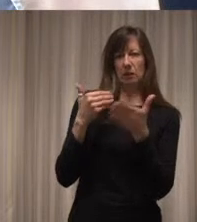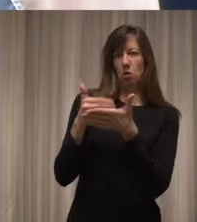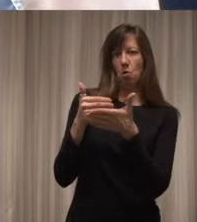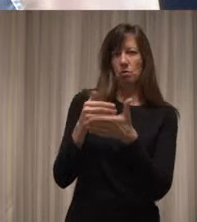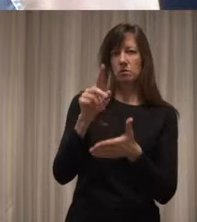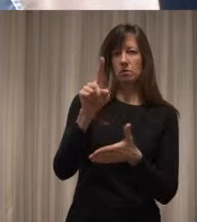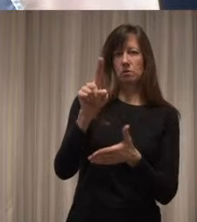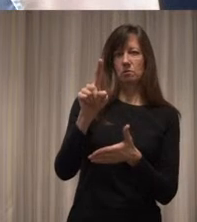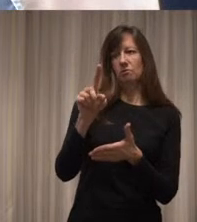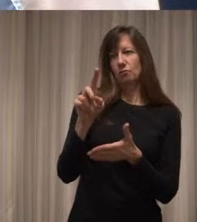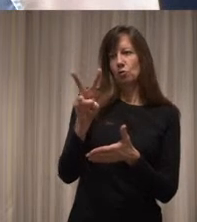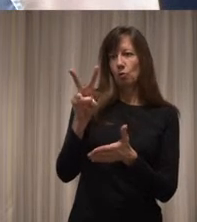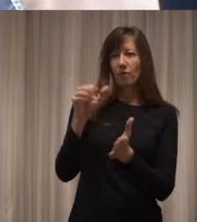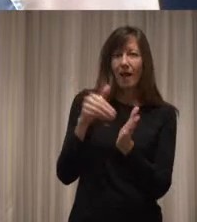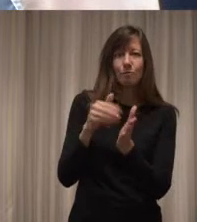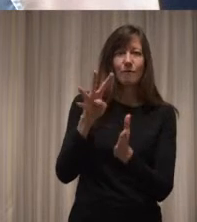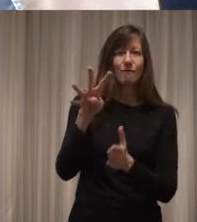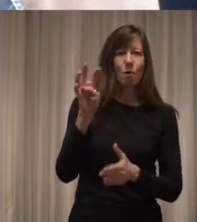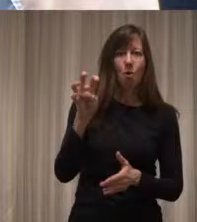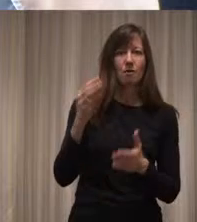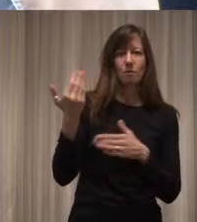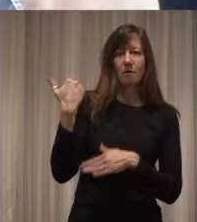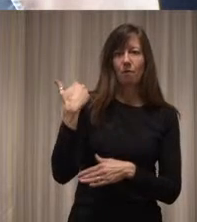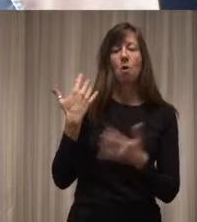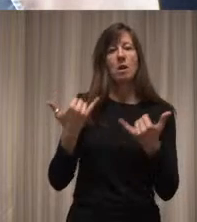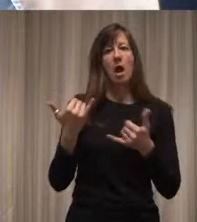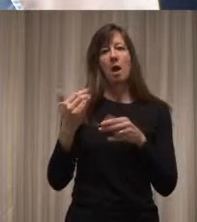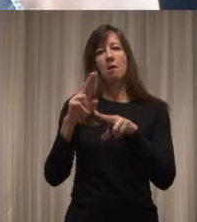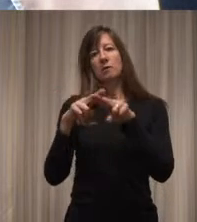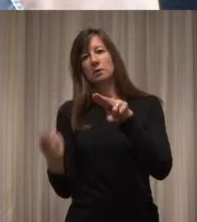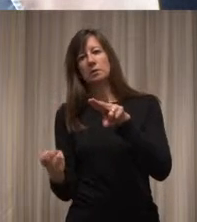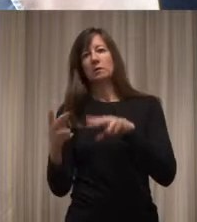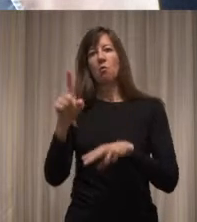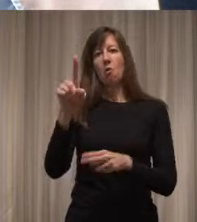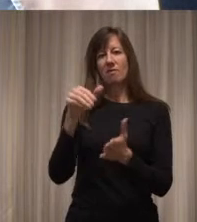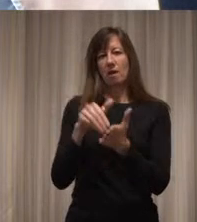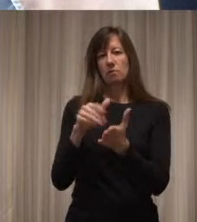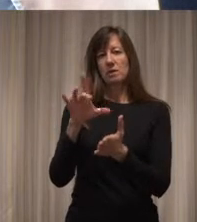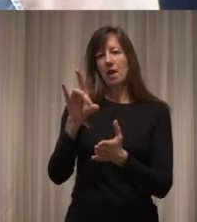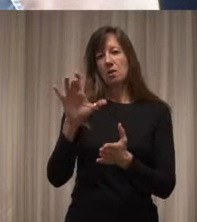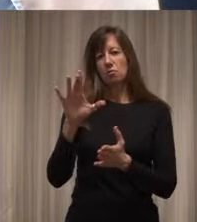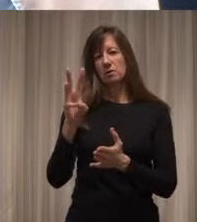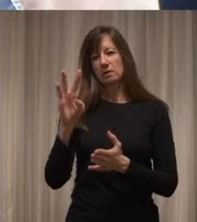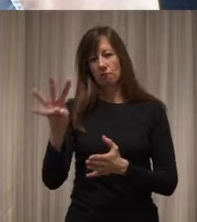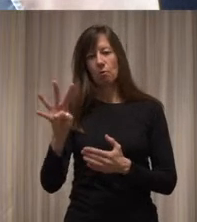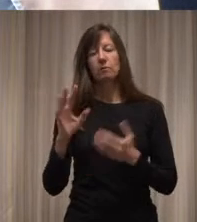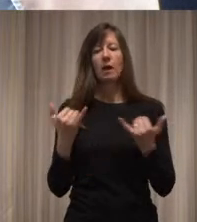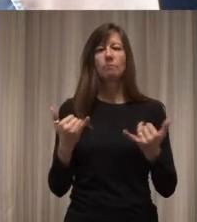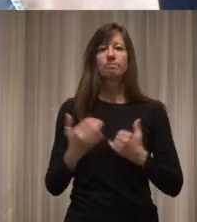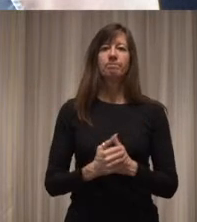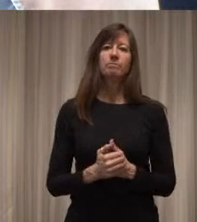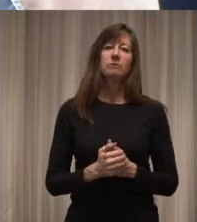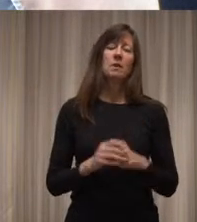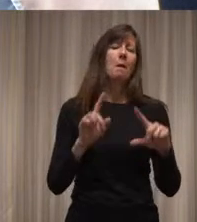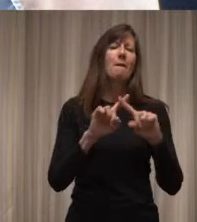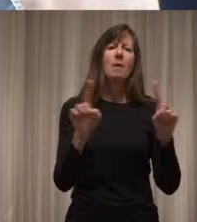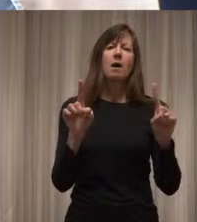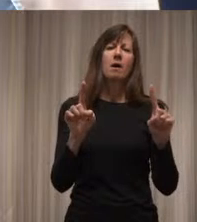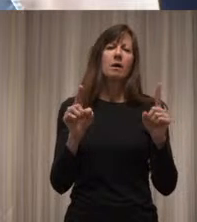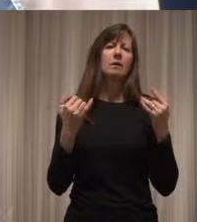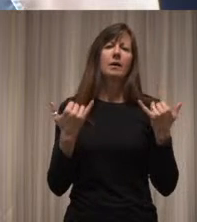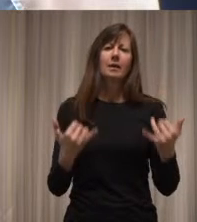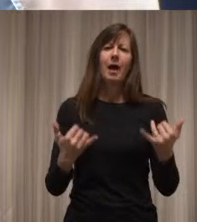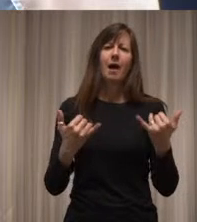caveat here, though, to be clear, is that we still think we're not seeing the full effects by any means